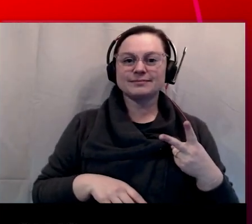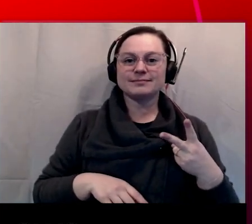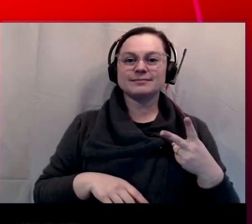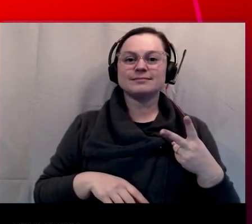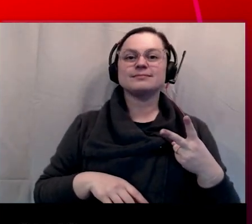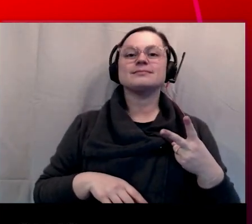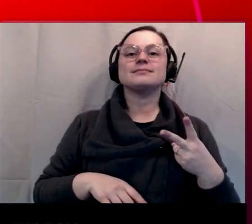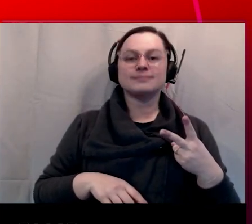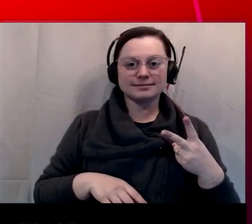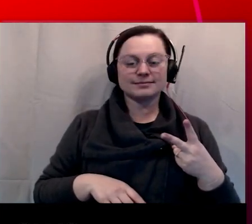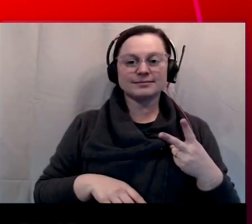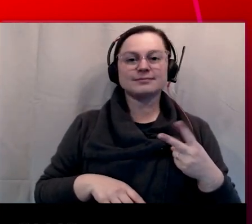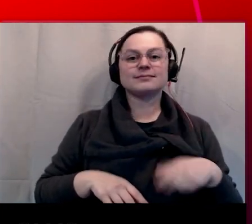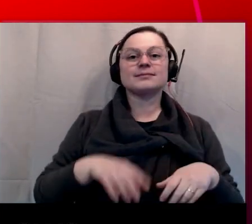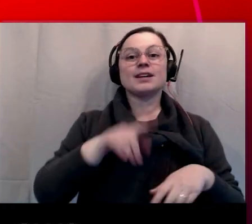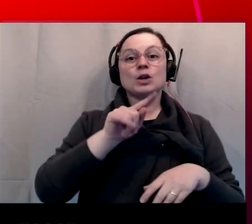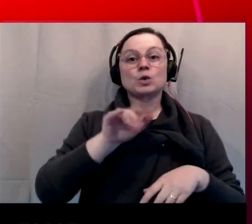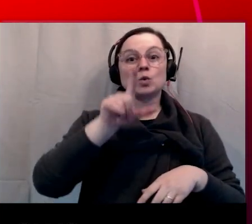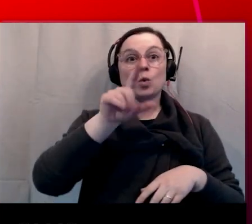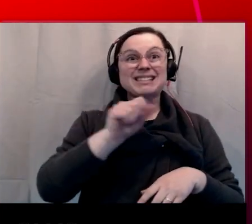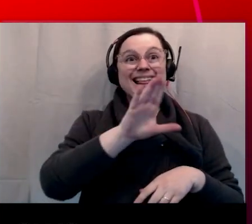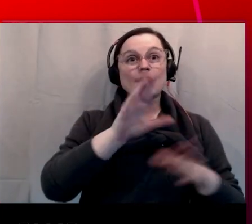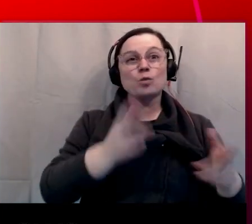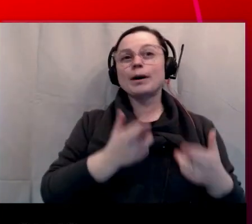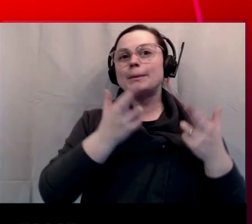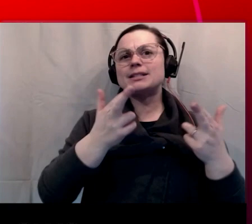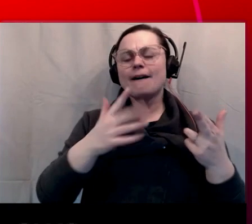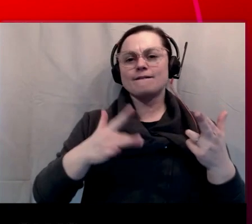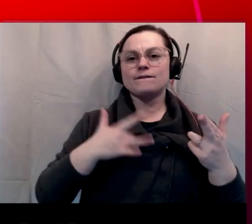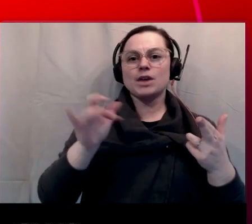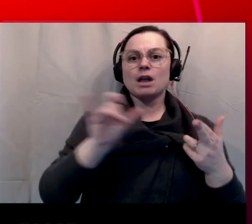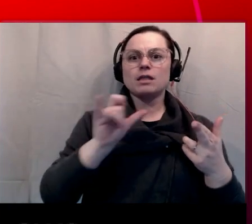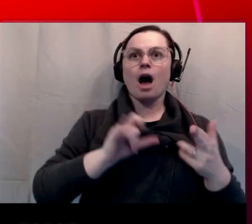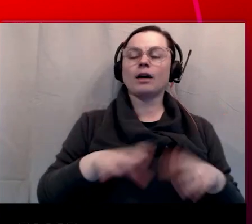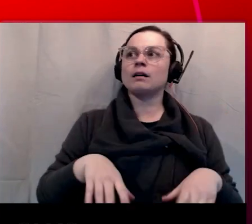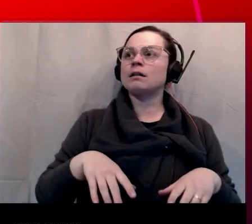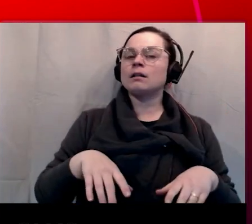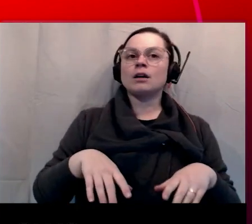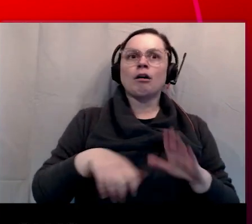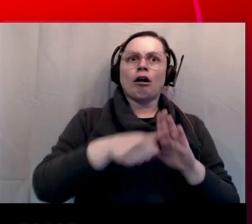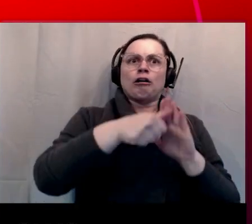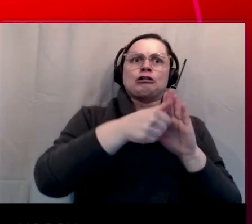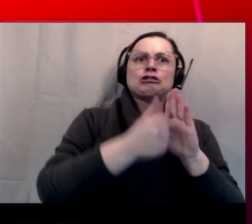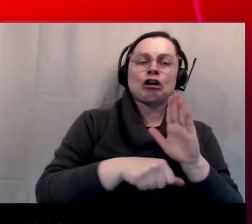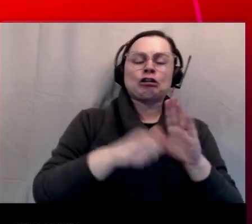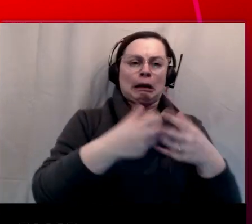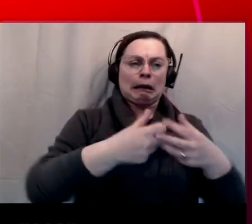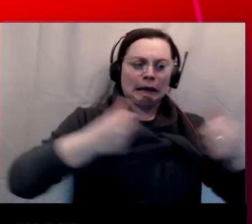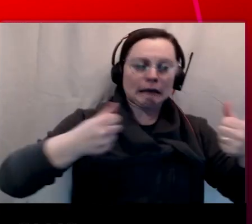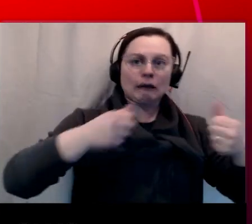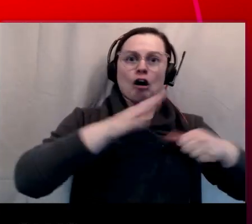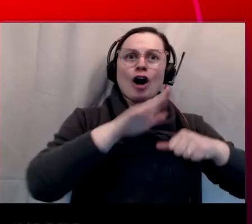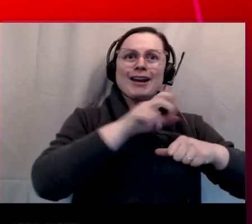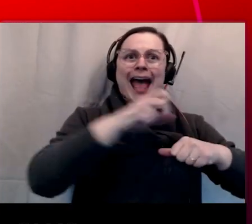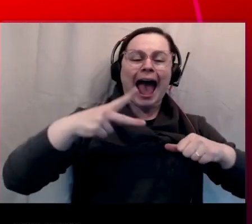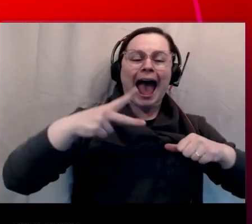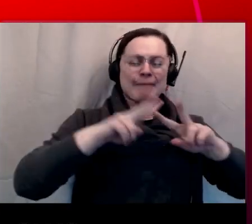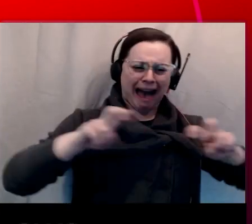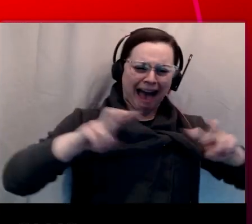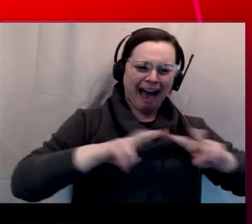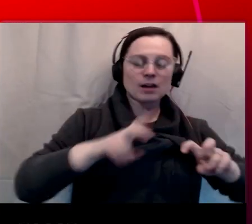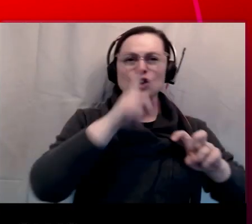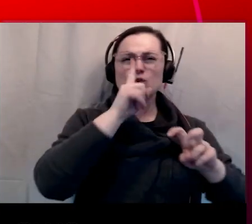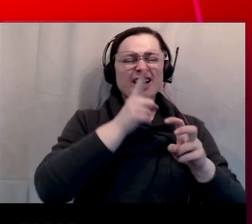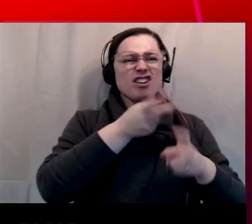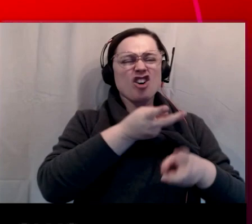that the tools make feel like heart surgeries or open heart surgeries on your applications, and they're extremely hard to get at.